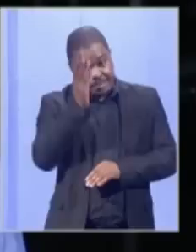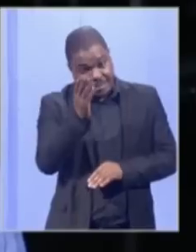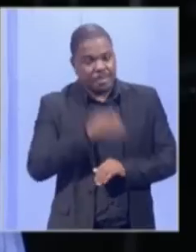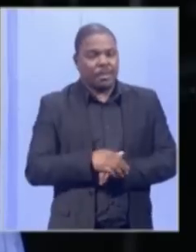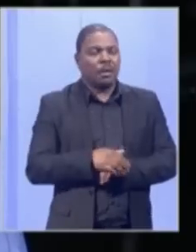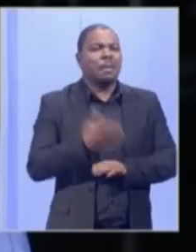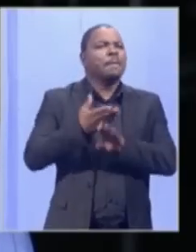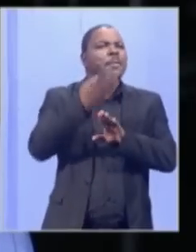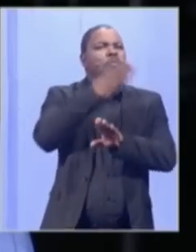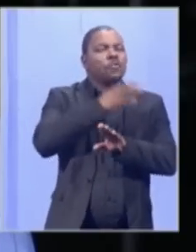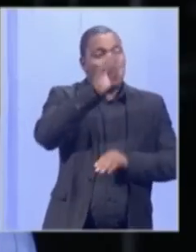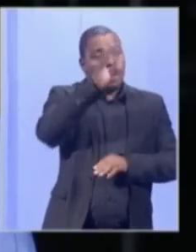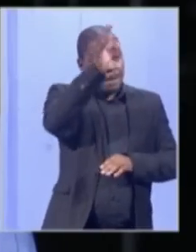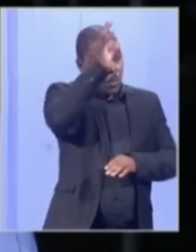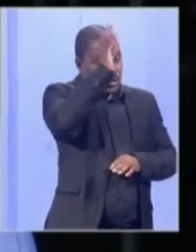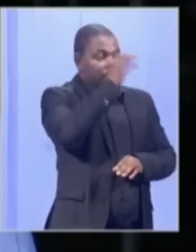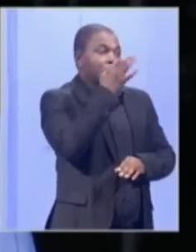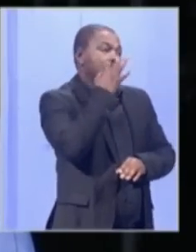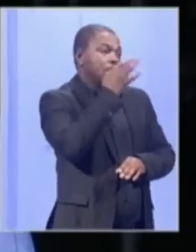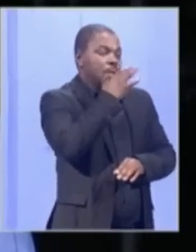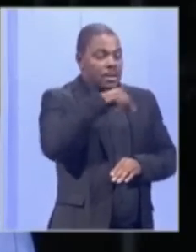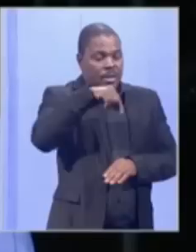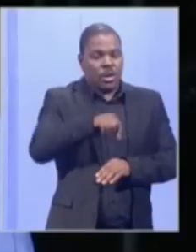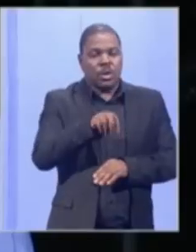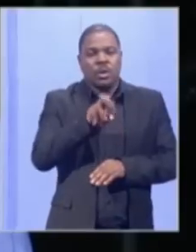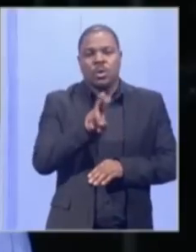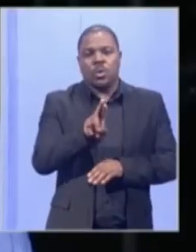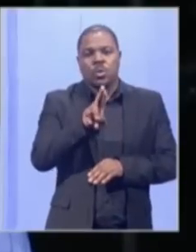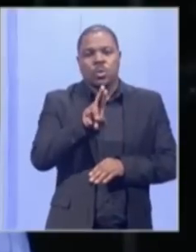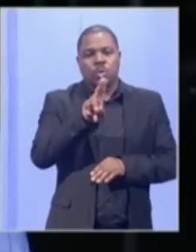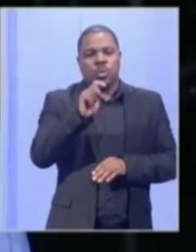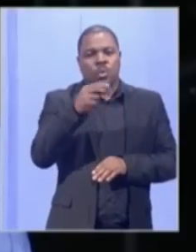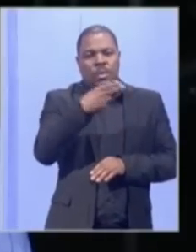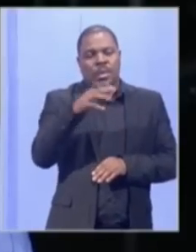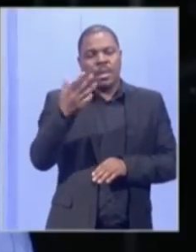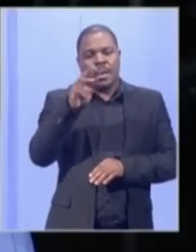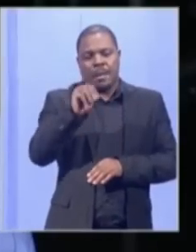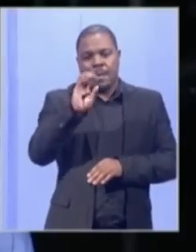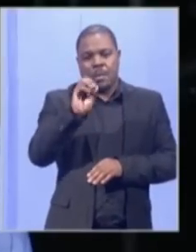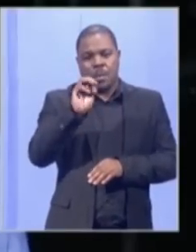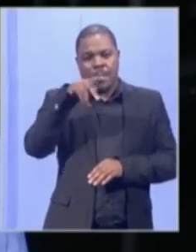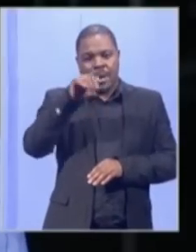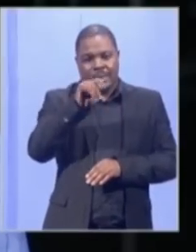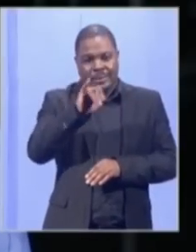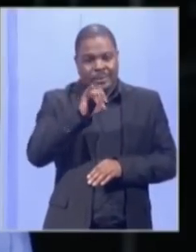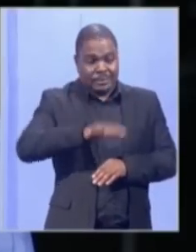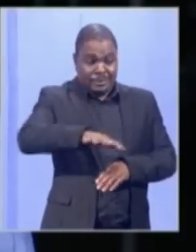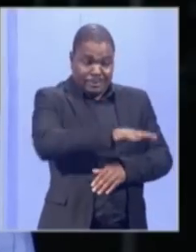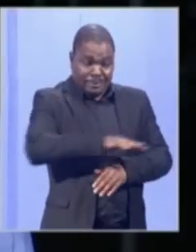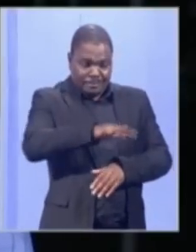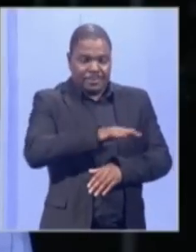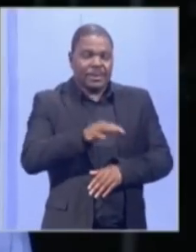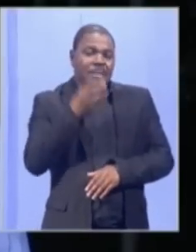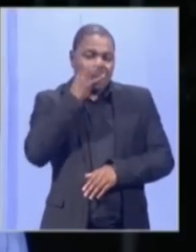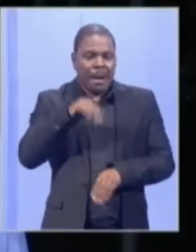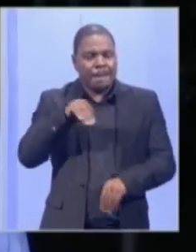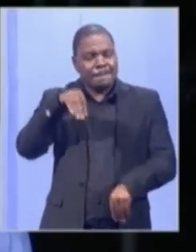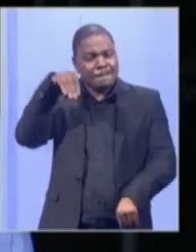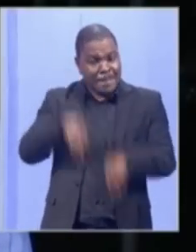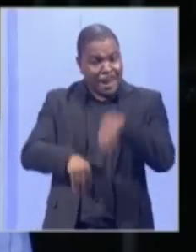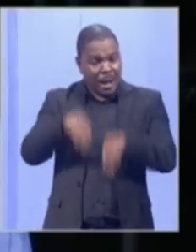le pegelo e kila tlhagiswa ke baspodisi kgaolo re le mogone ya Dr. Ruth Segomotsi Mompati sedika sa Dr. Ruth Segomotsi Mompati ke mo ile goreng ntlha ya baepi ba ba